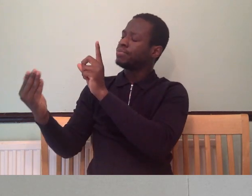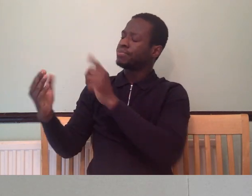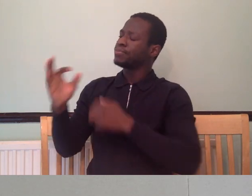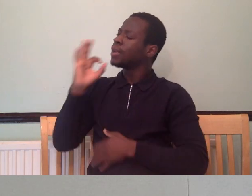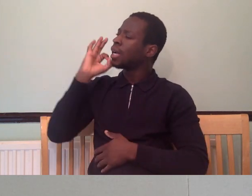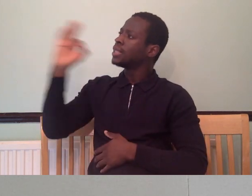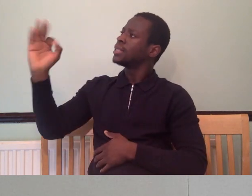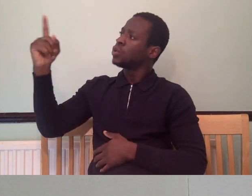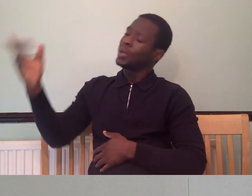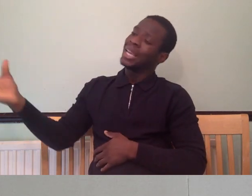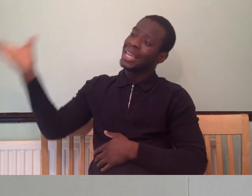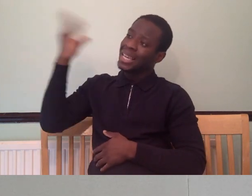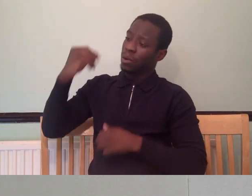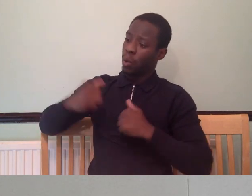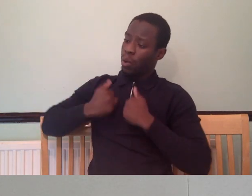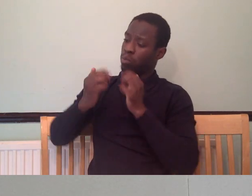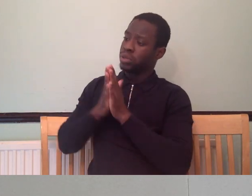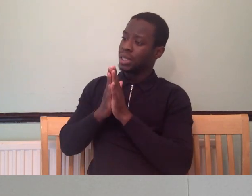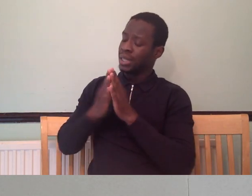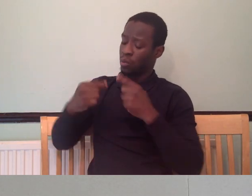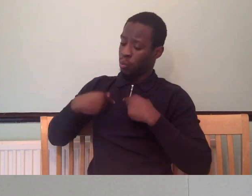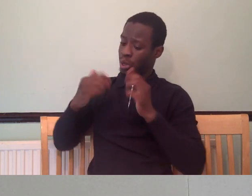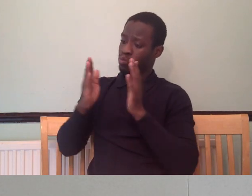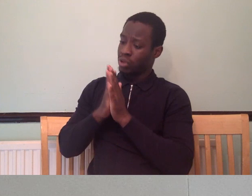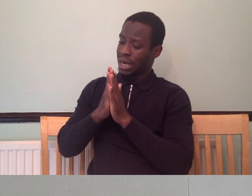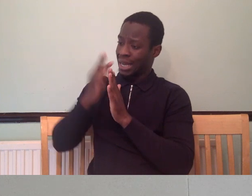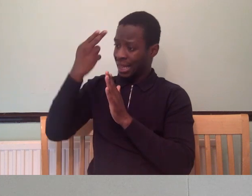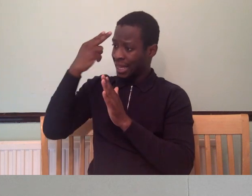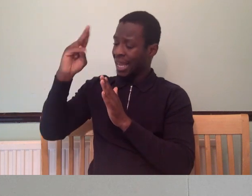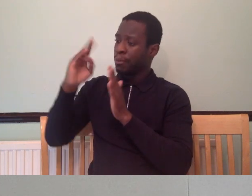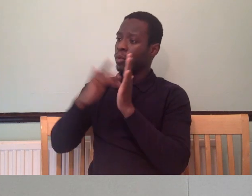our prayers as we pray in the name of Jesus.